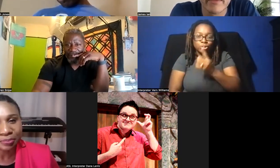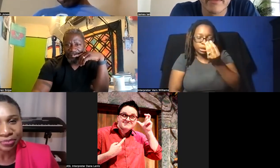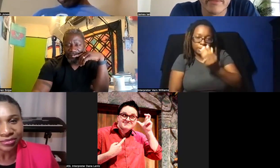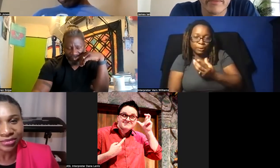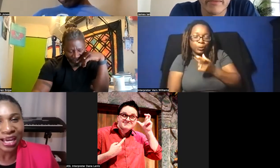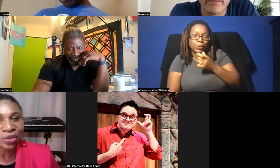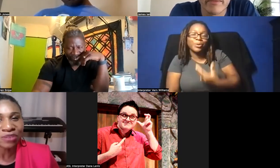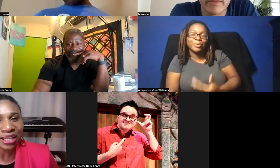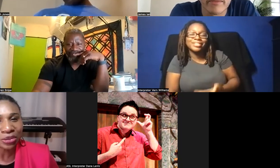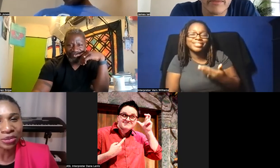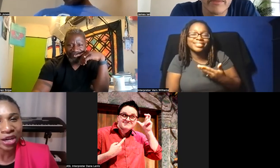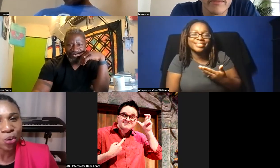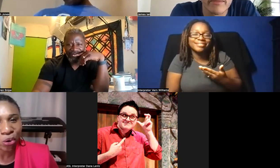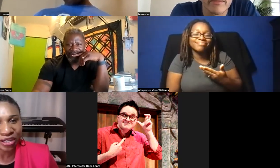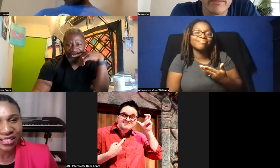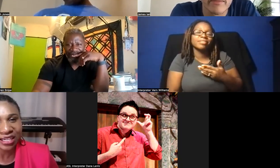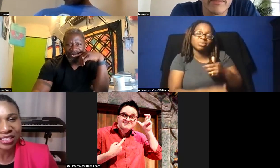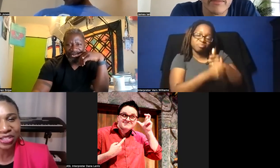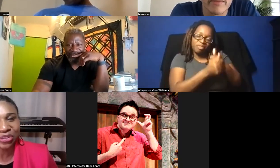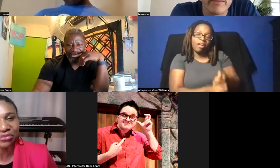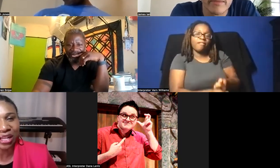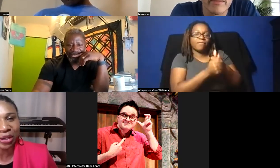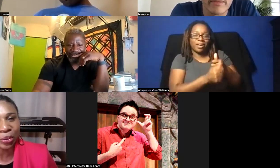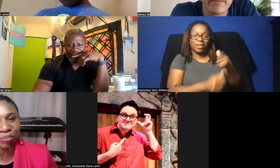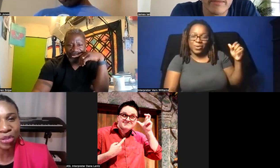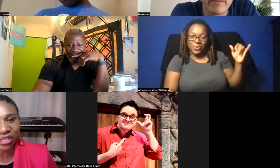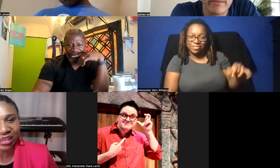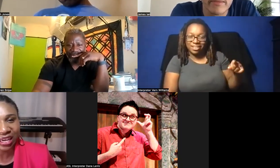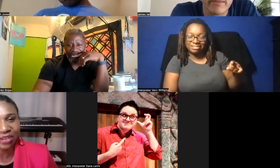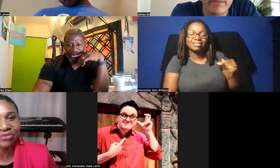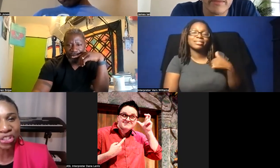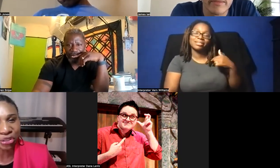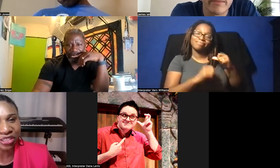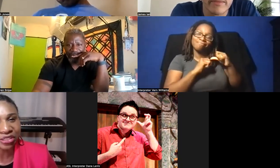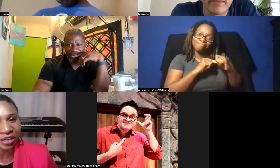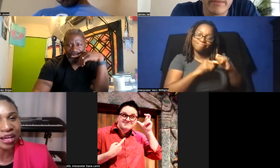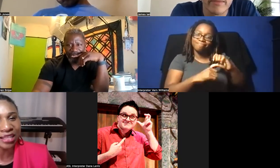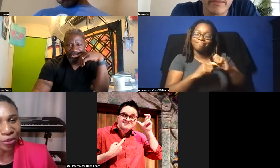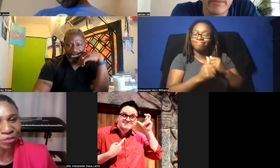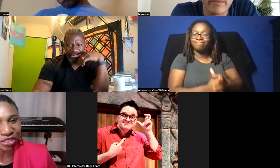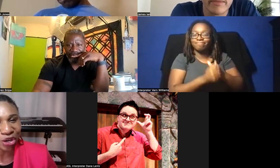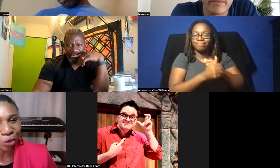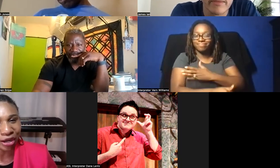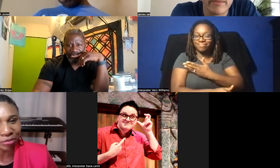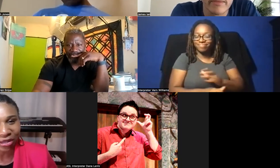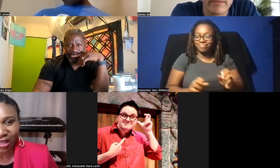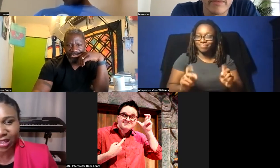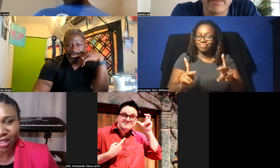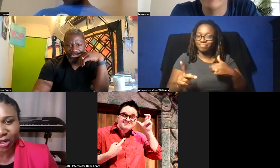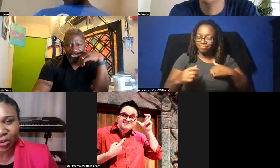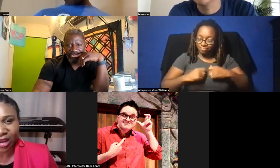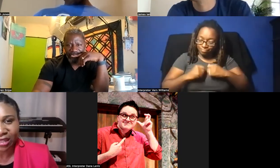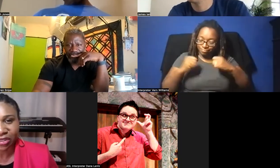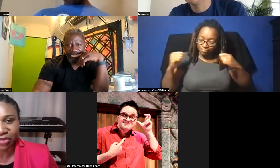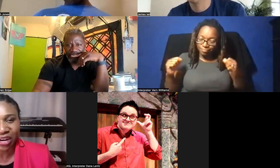was. And so I followed that chord. And as I continued to follow music, it eventually started allowing me to open up. You